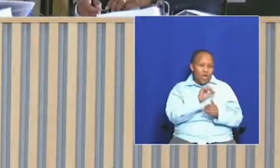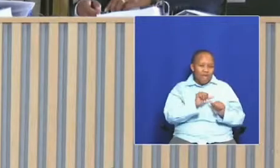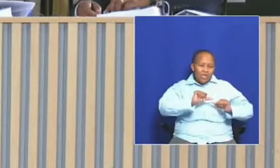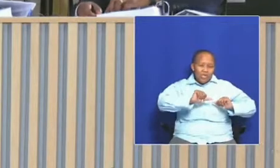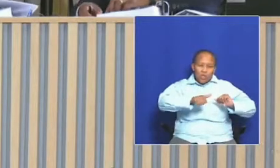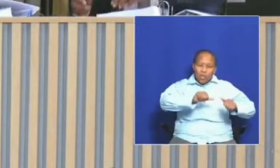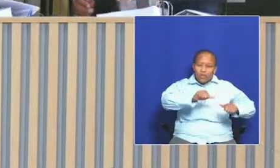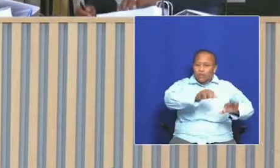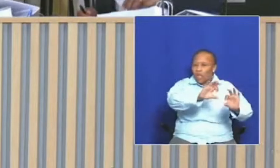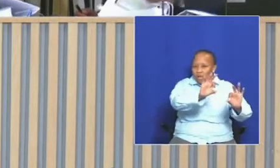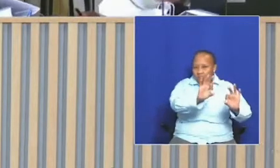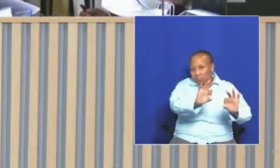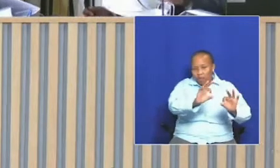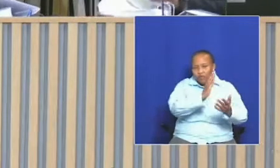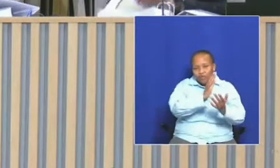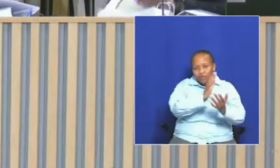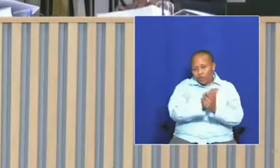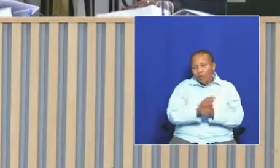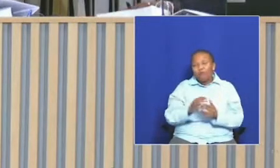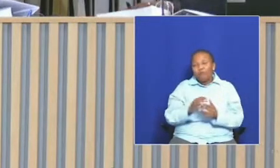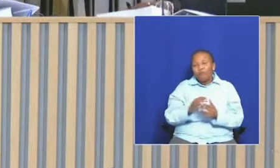page 114.